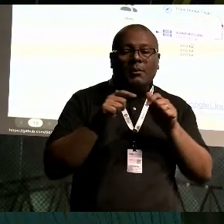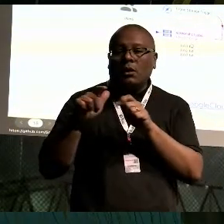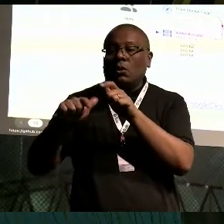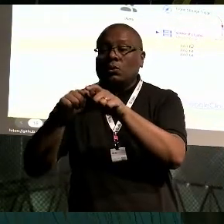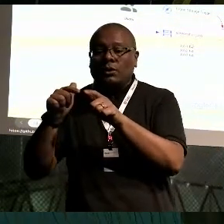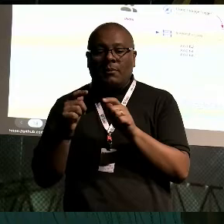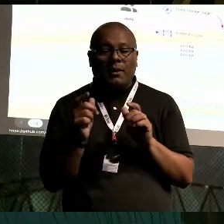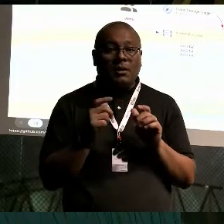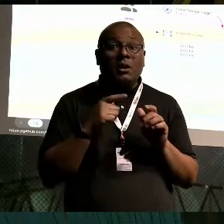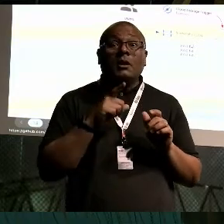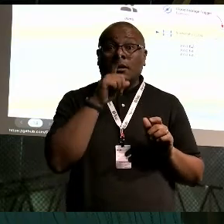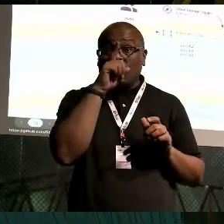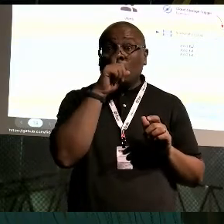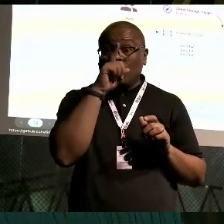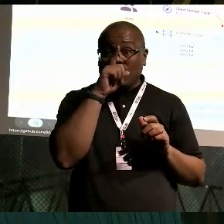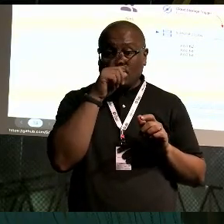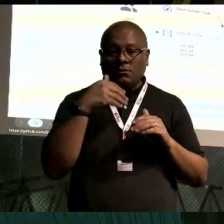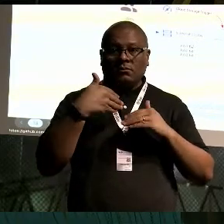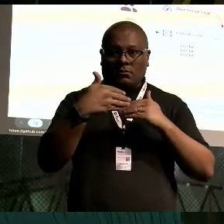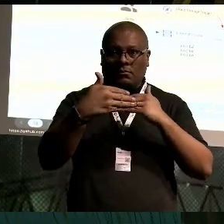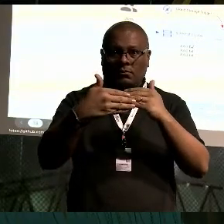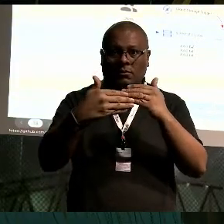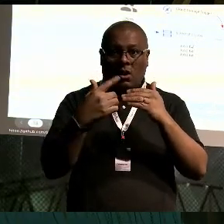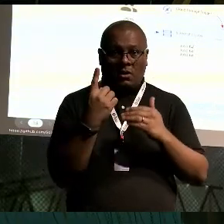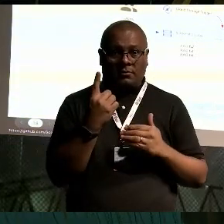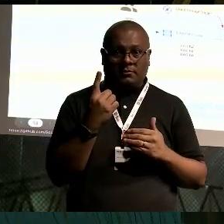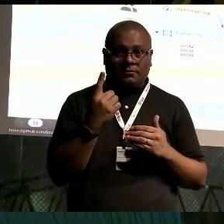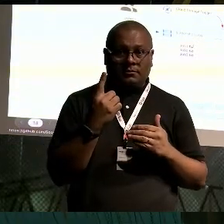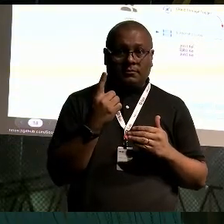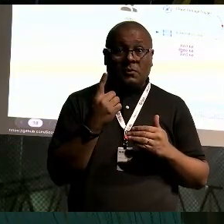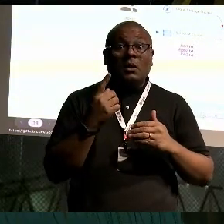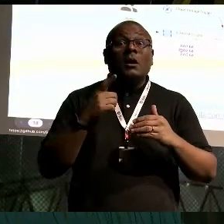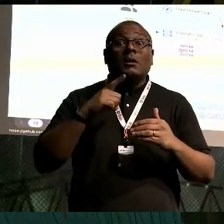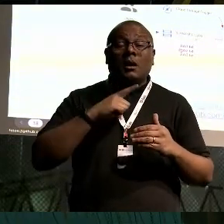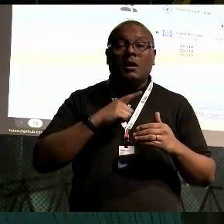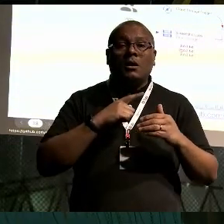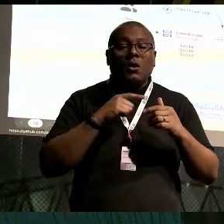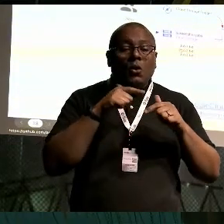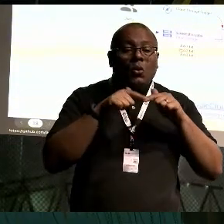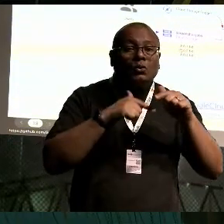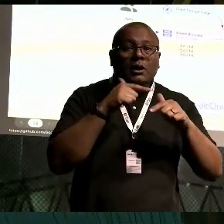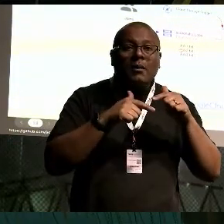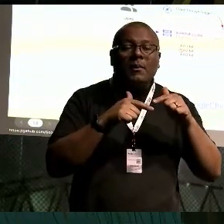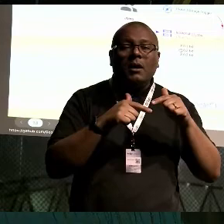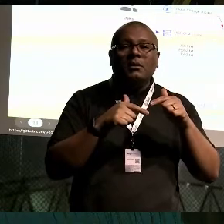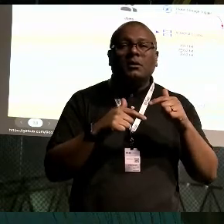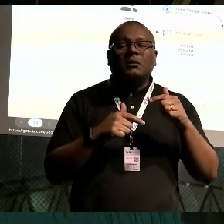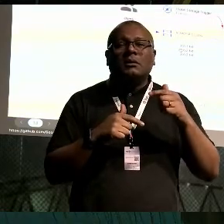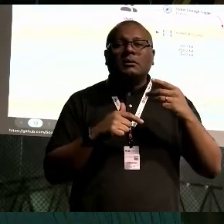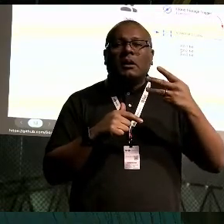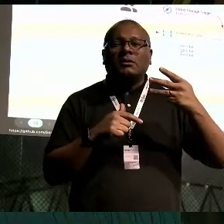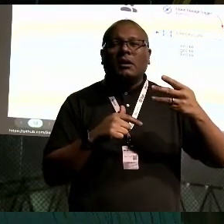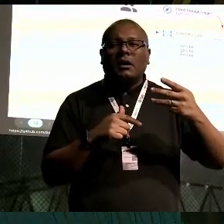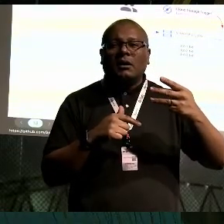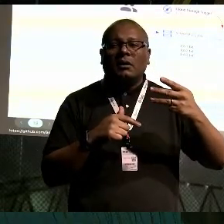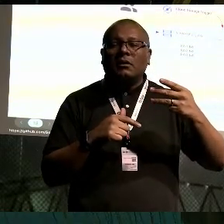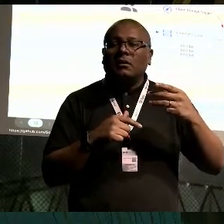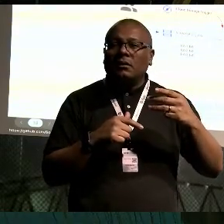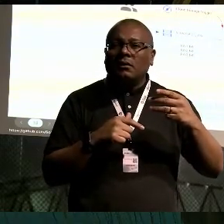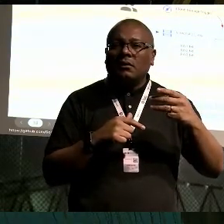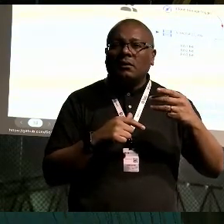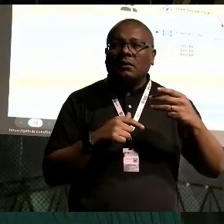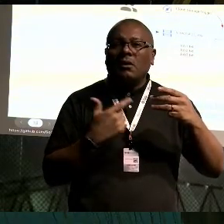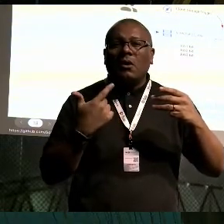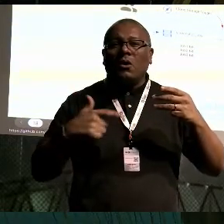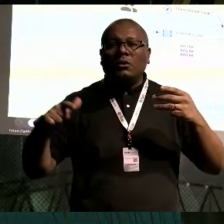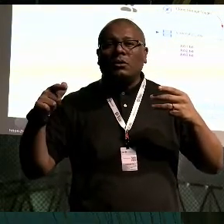job has the list of URLs that we want to scrape. Then it says, okay, job 1 has 3 URLs. Then it will create 3